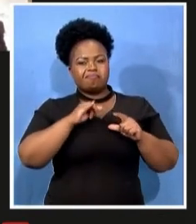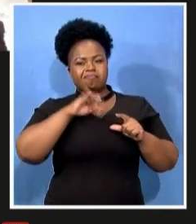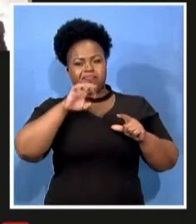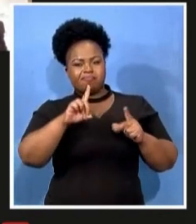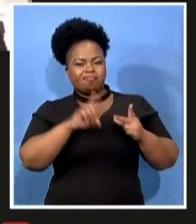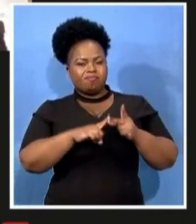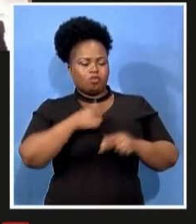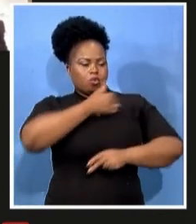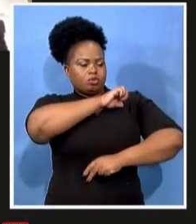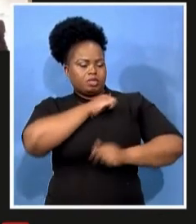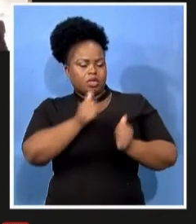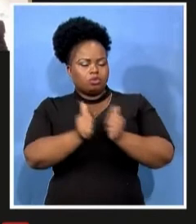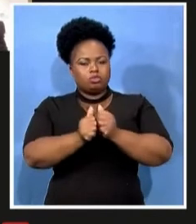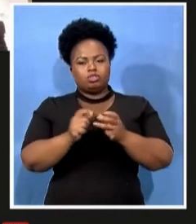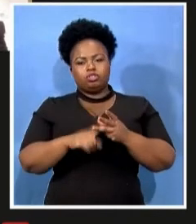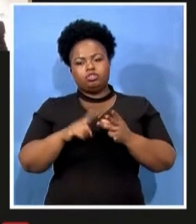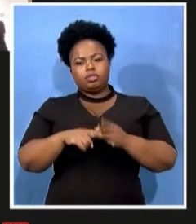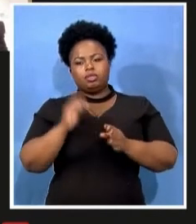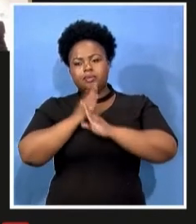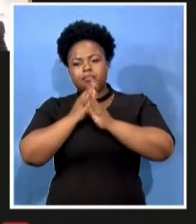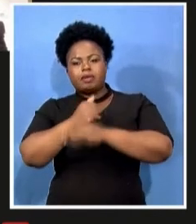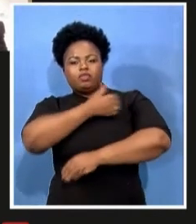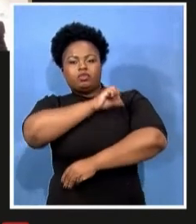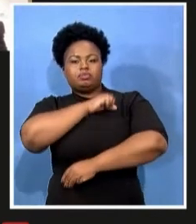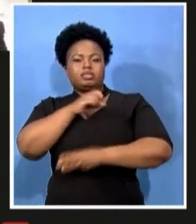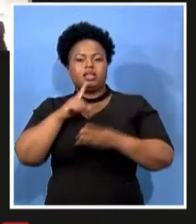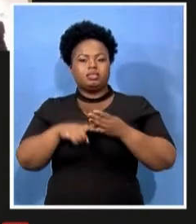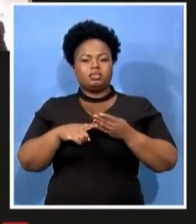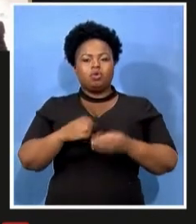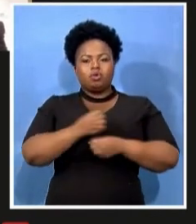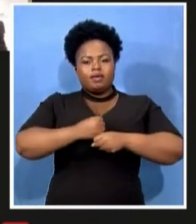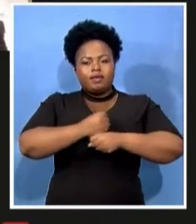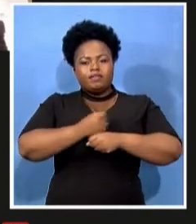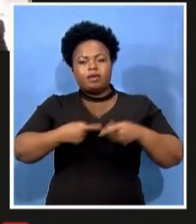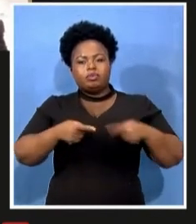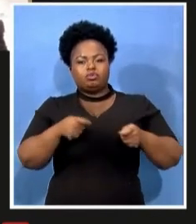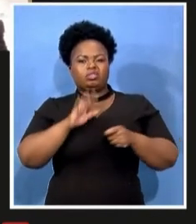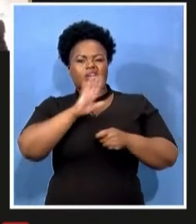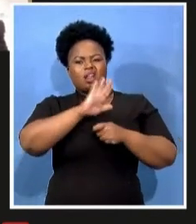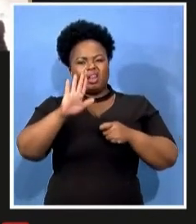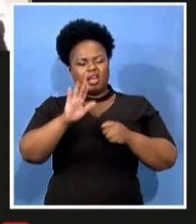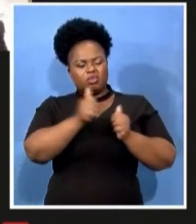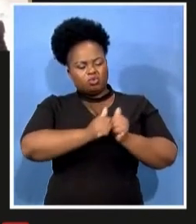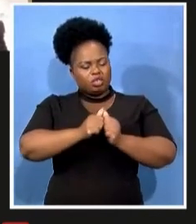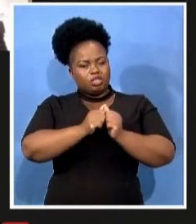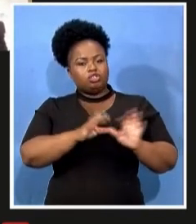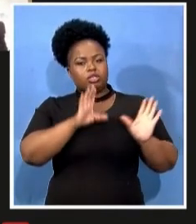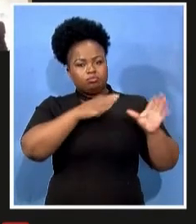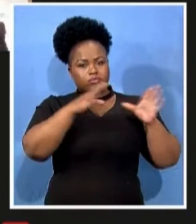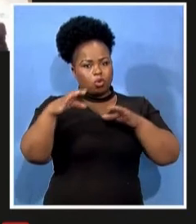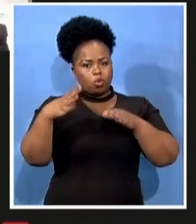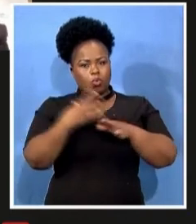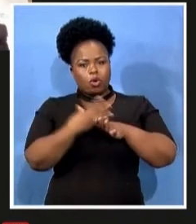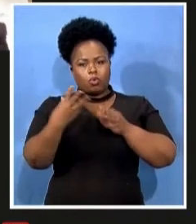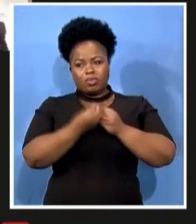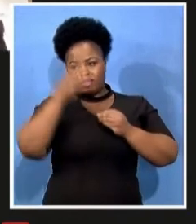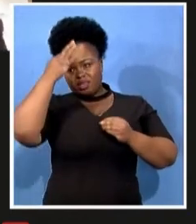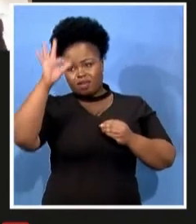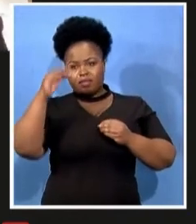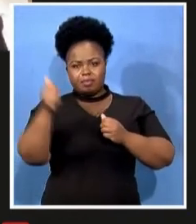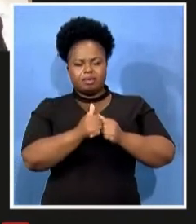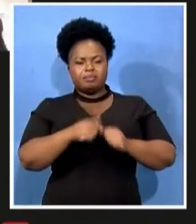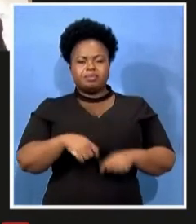and pharmaceutical associations, and so on. Effectively, as I said, there are three ways of how we're going to be looking at